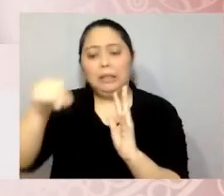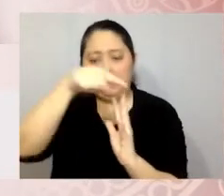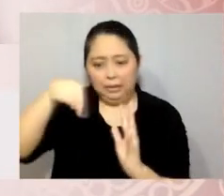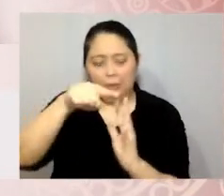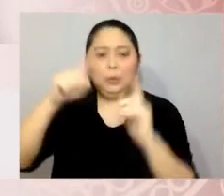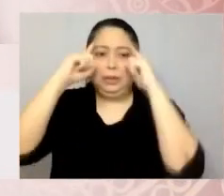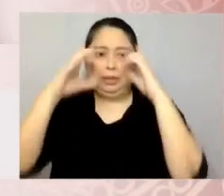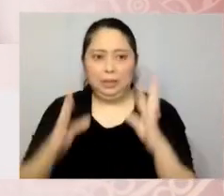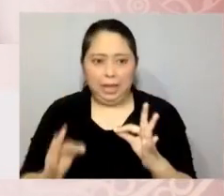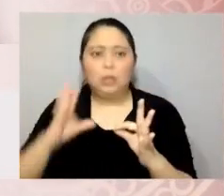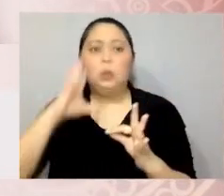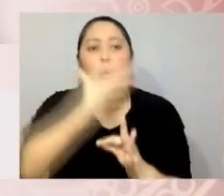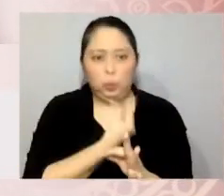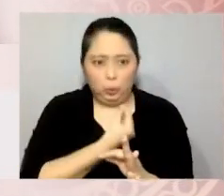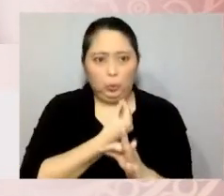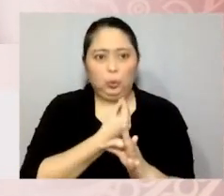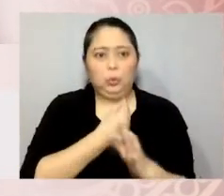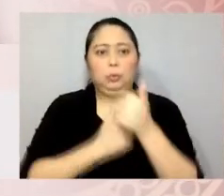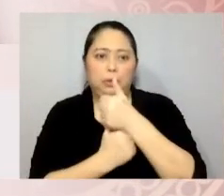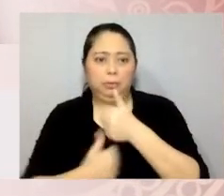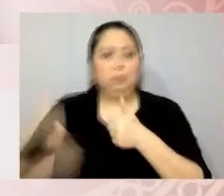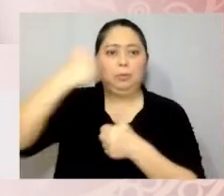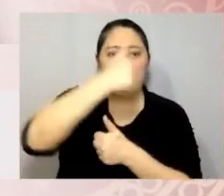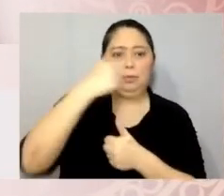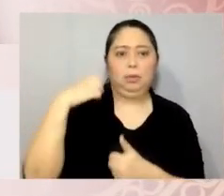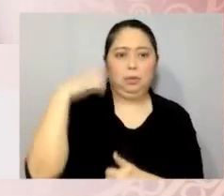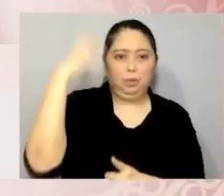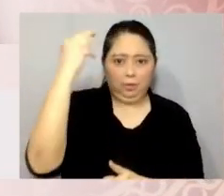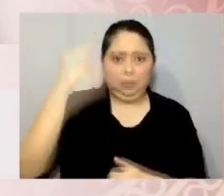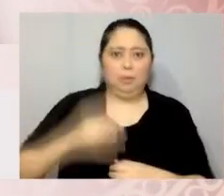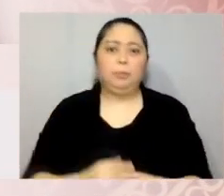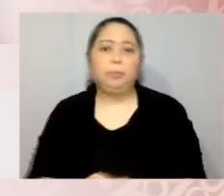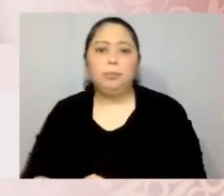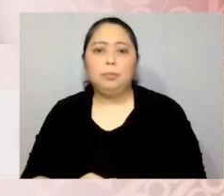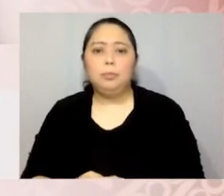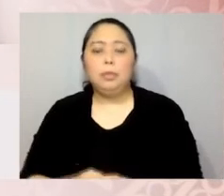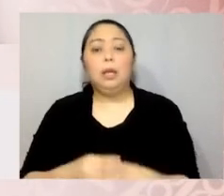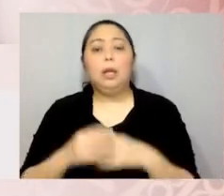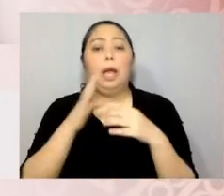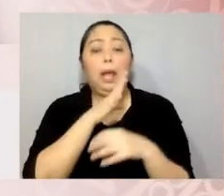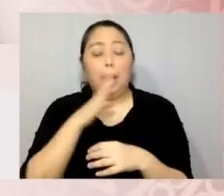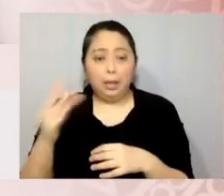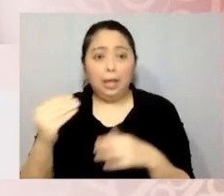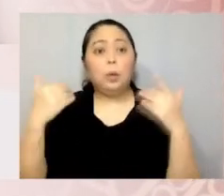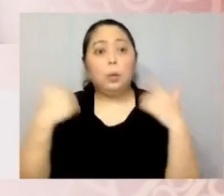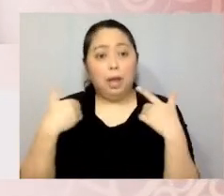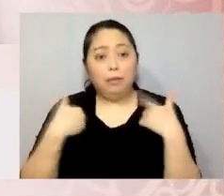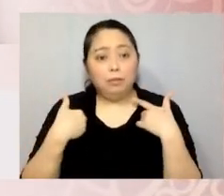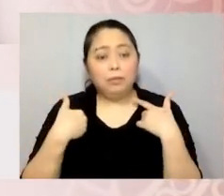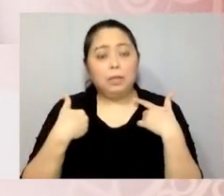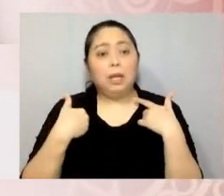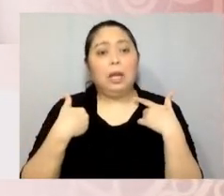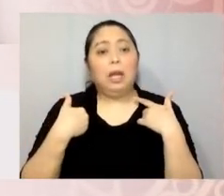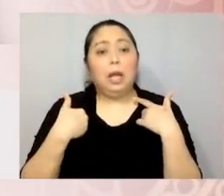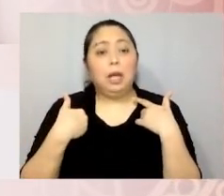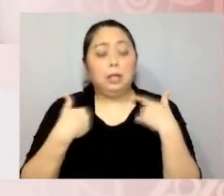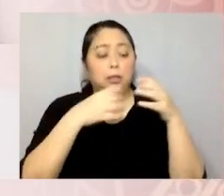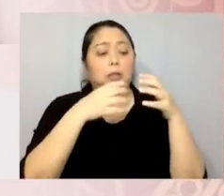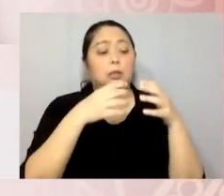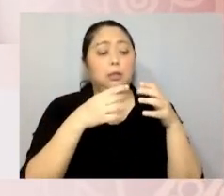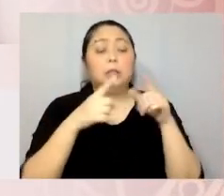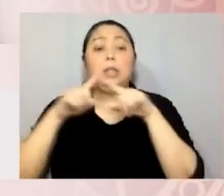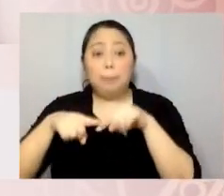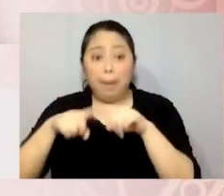Consistent with the 1987 Constitution, the executive and legislative branches in a parliamentary system shall be elected and representative of its